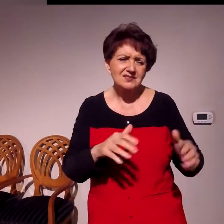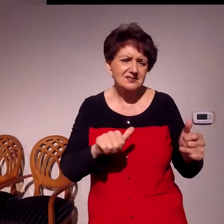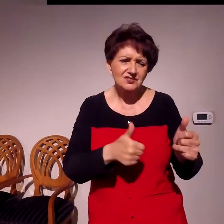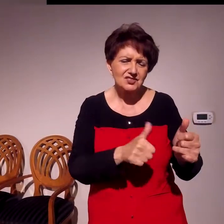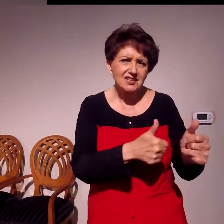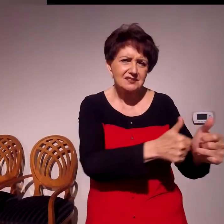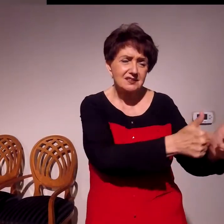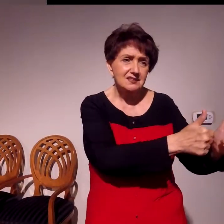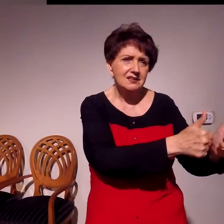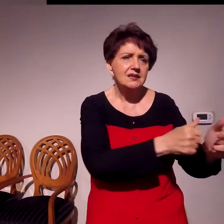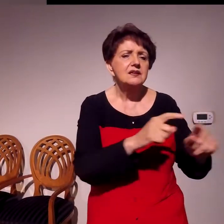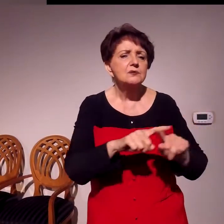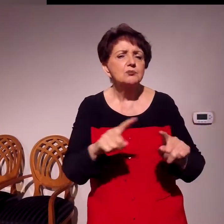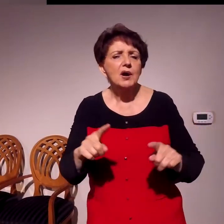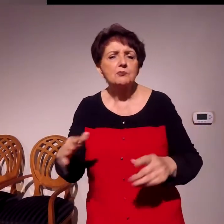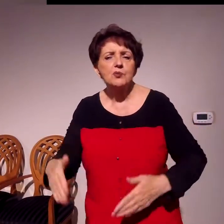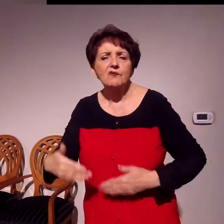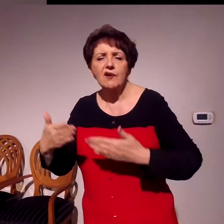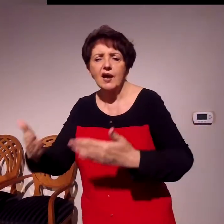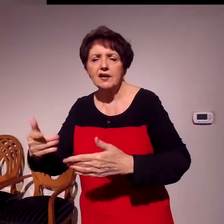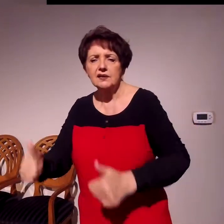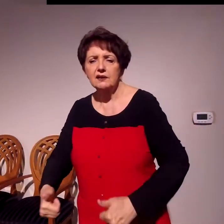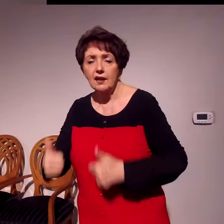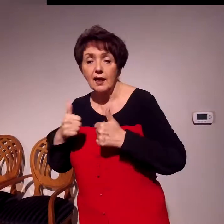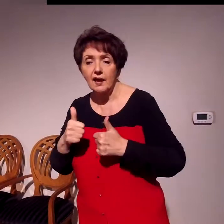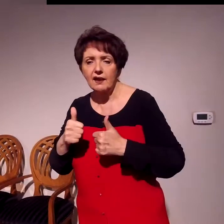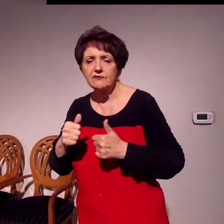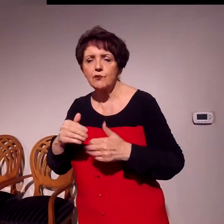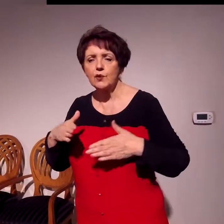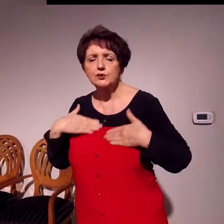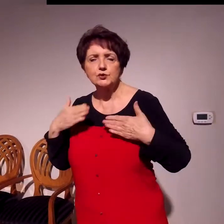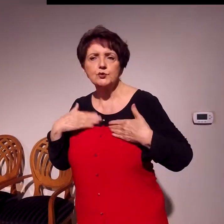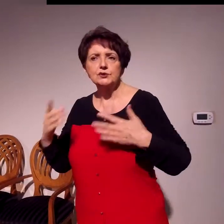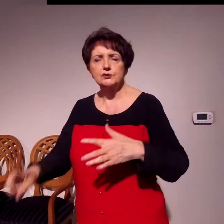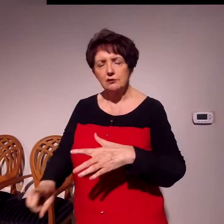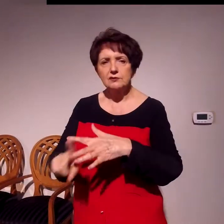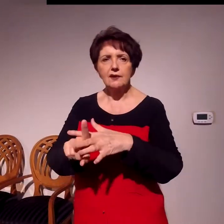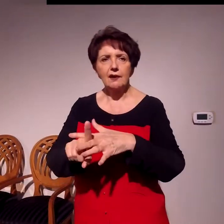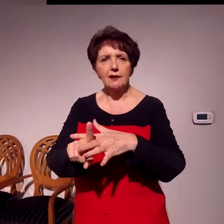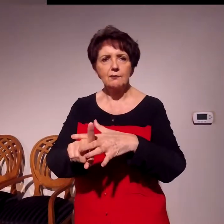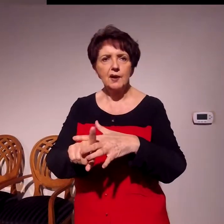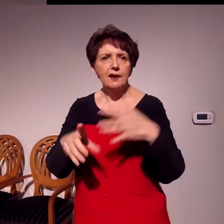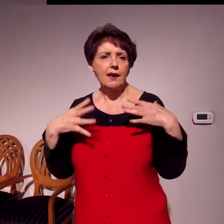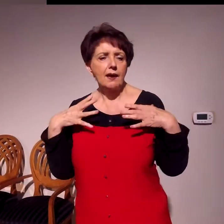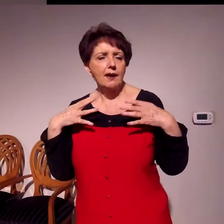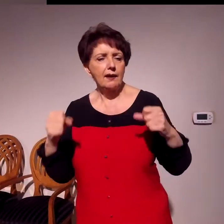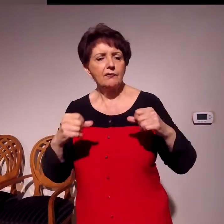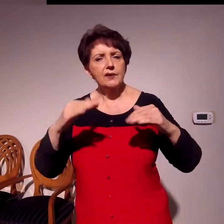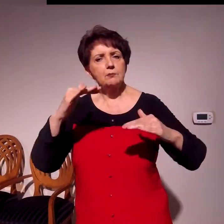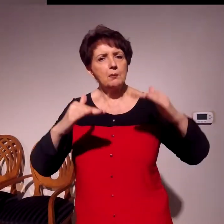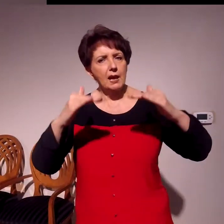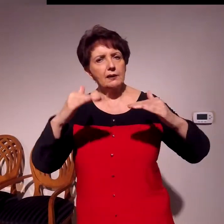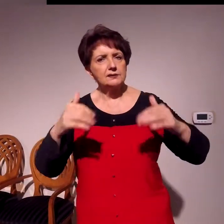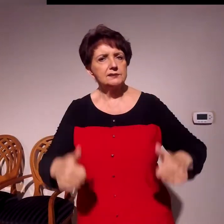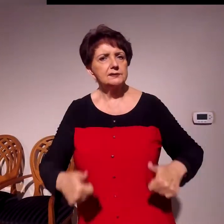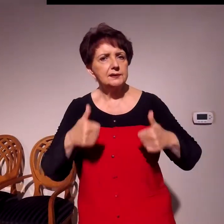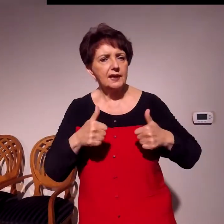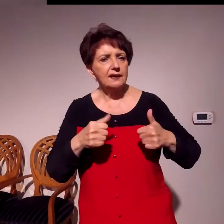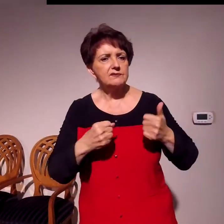provide a life in which joy emerges, a healthy, balanced life supported by a